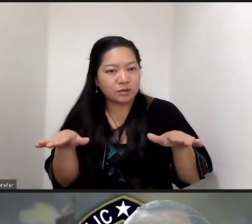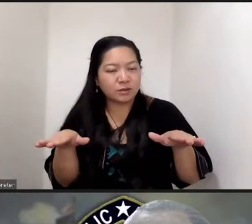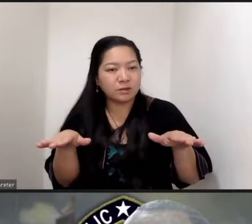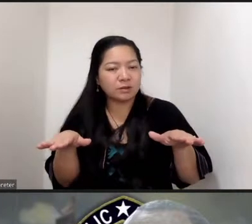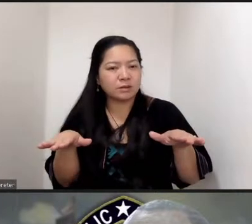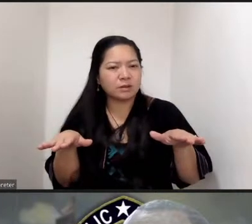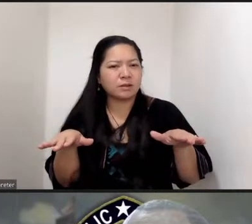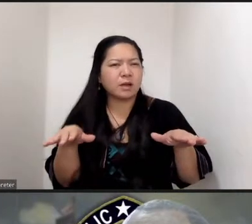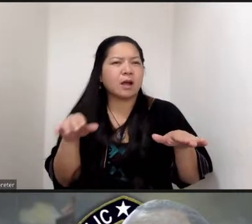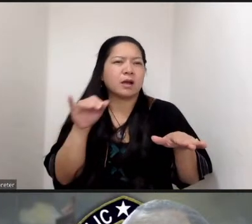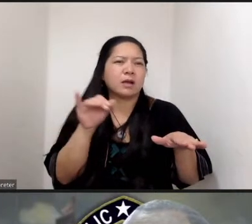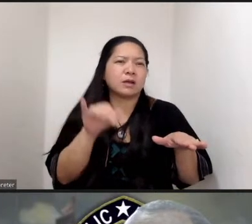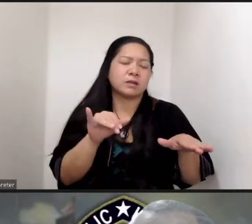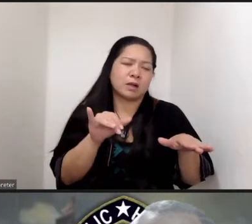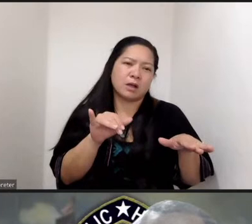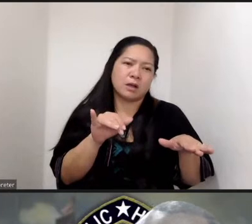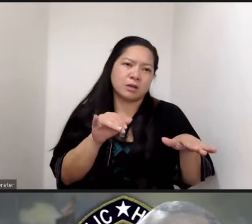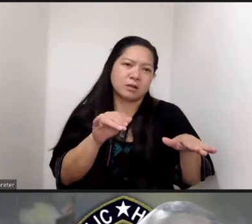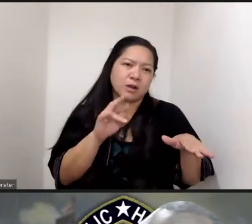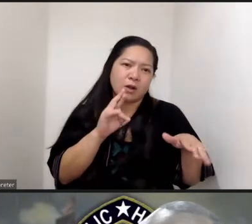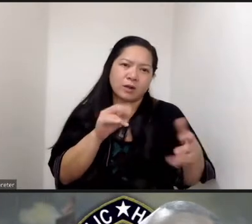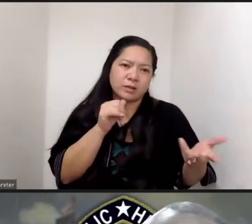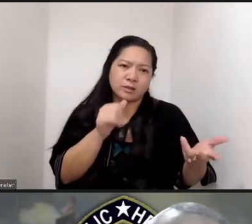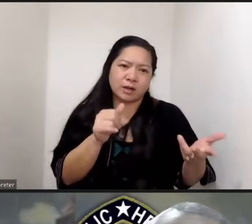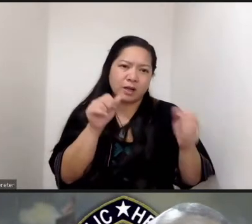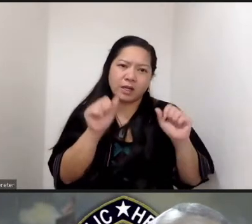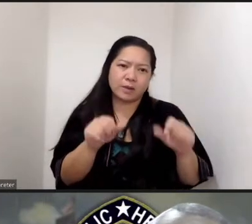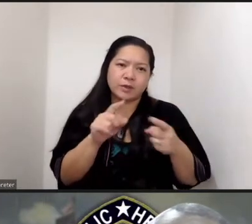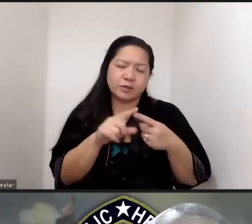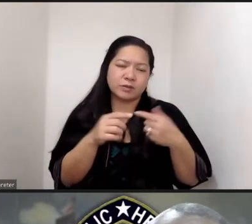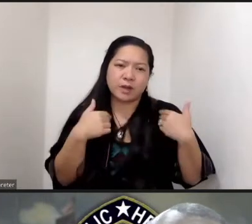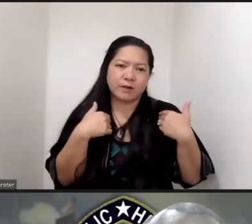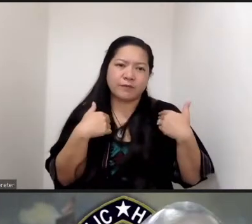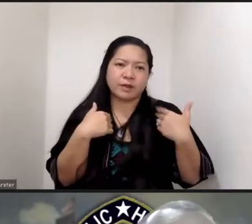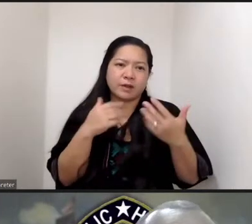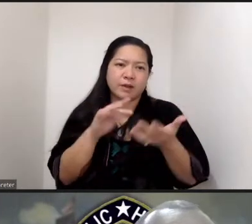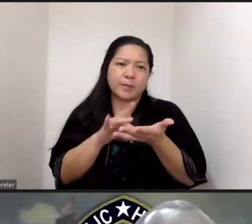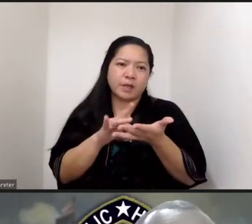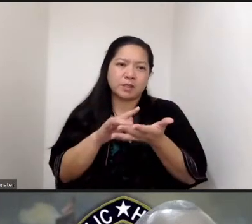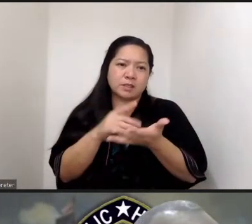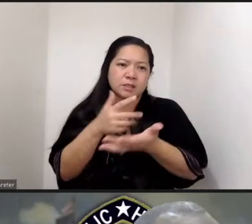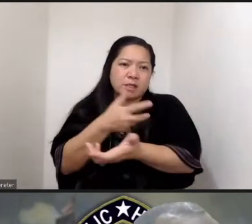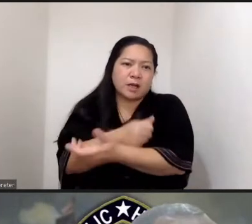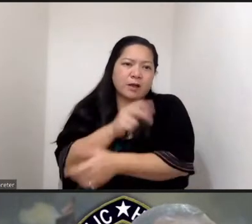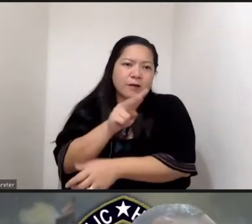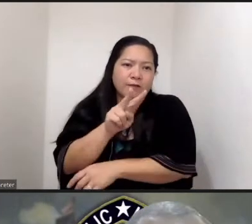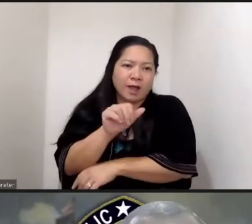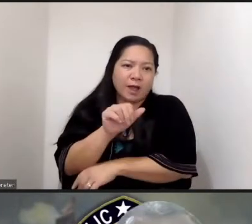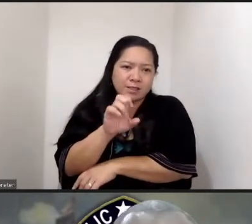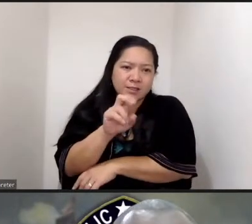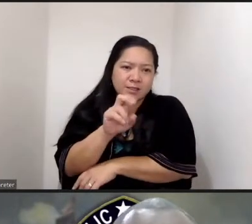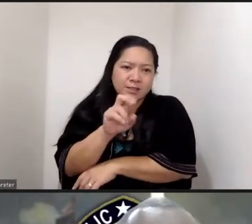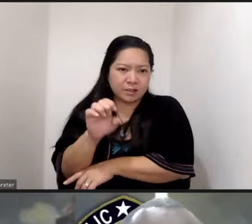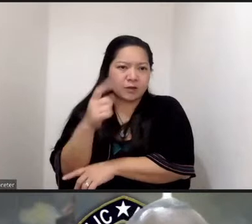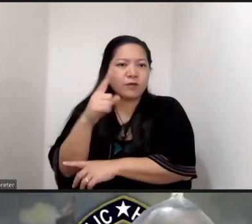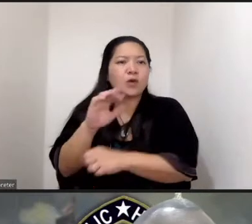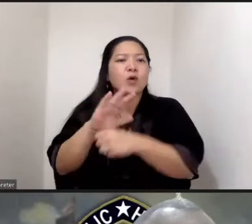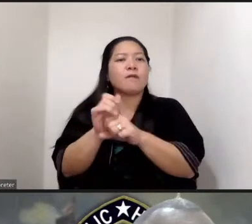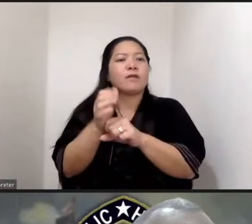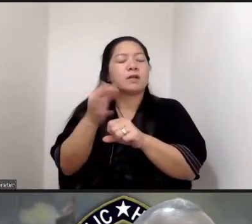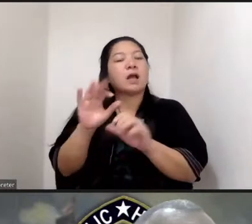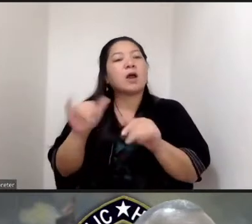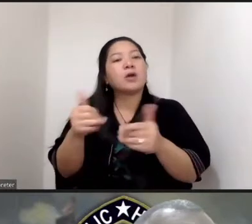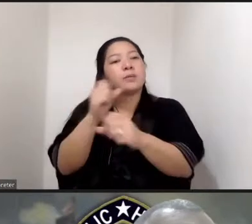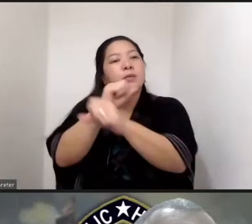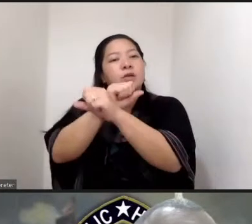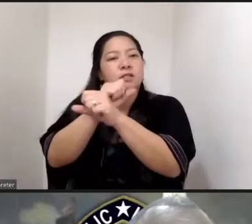that are not able to have the vaccines? How are you going to protect transmission, right?